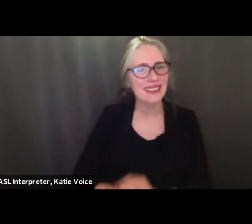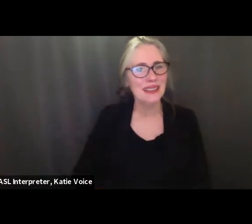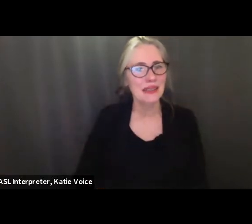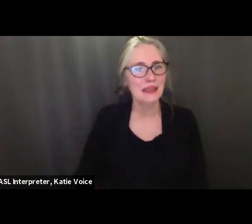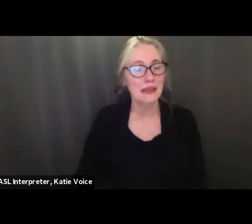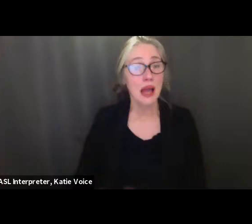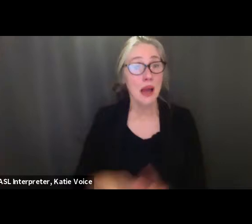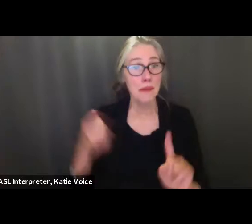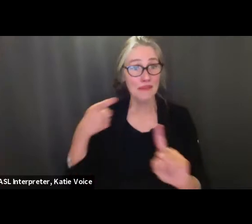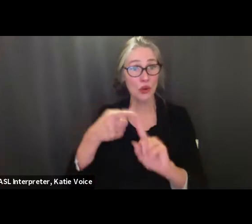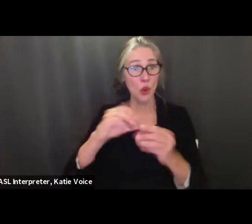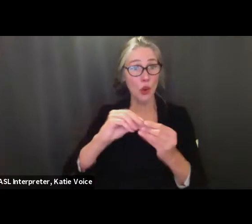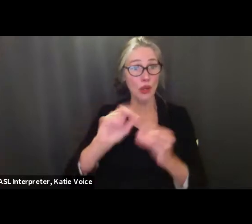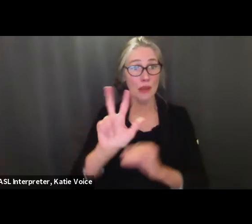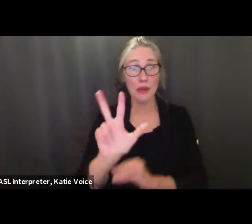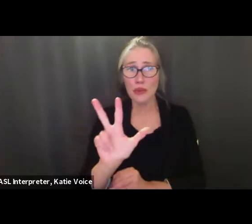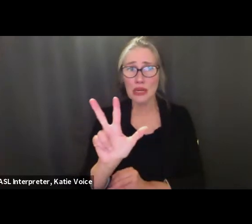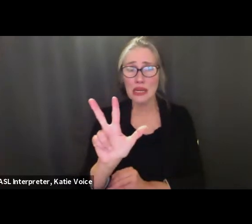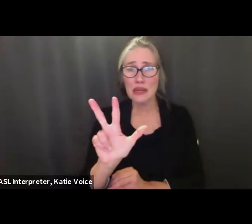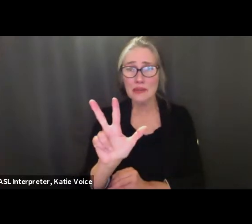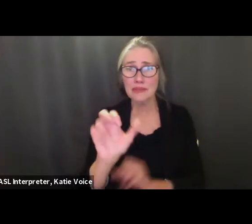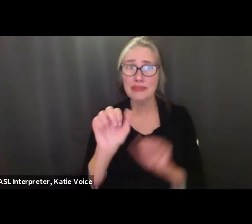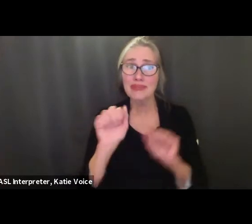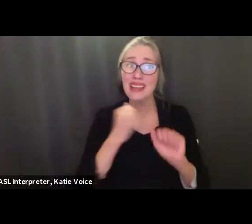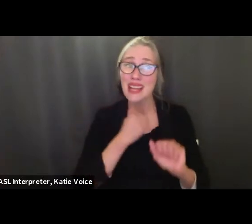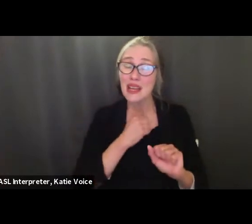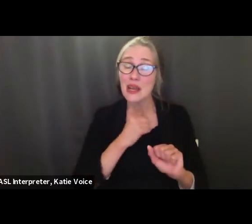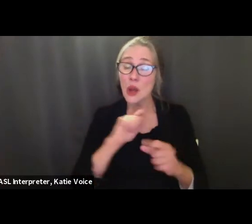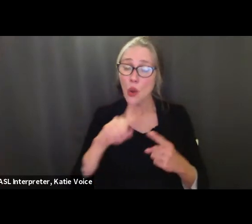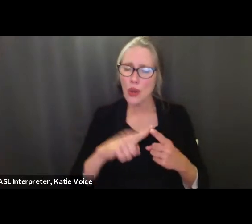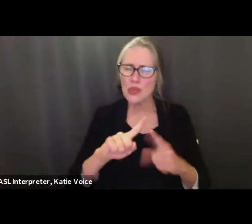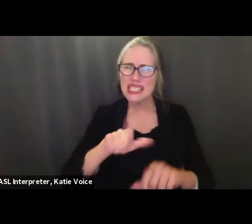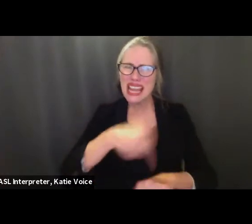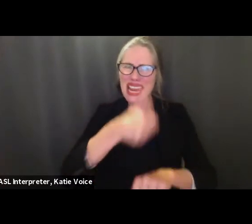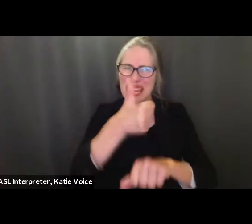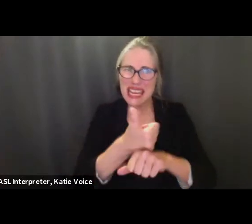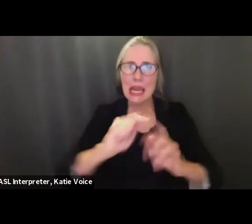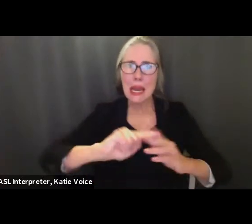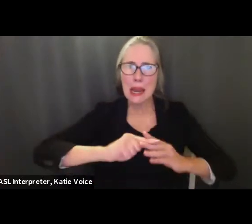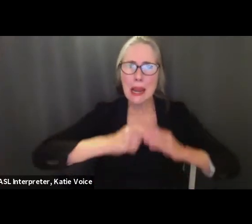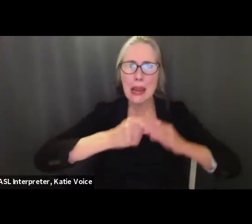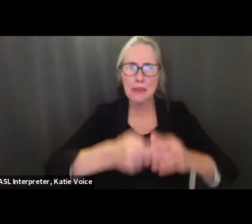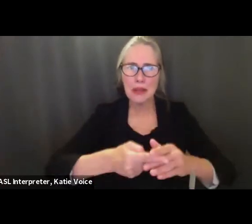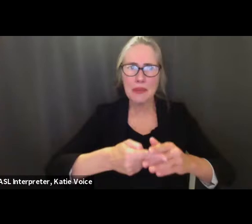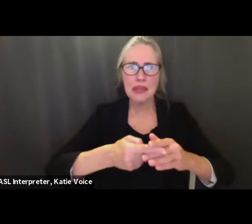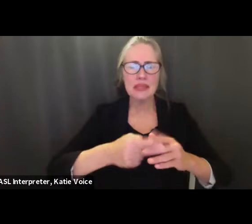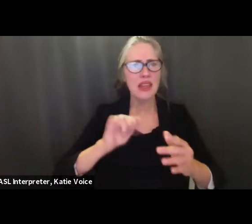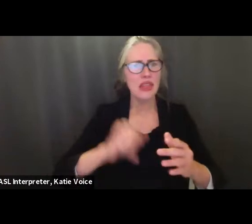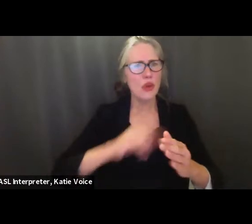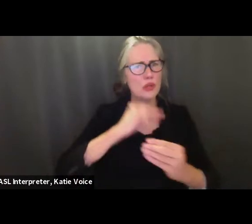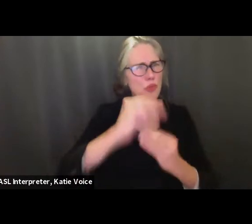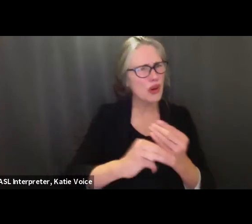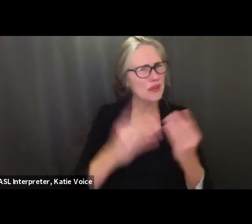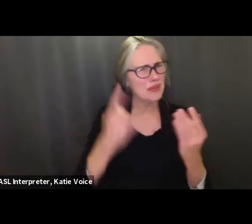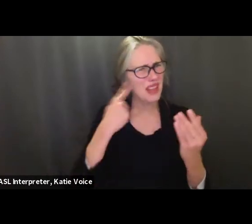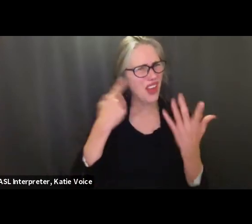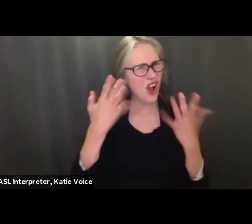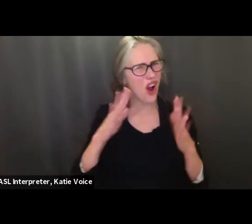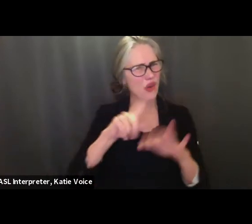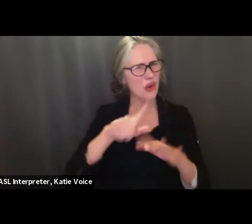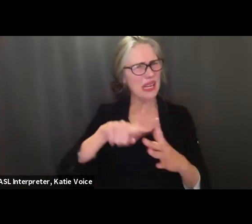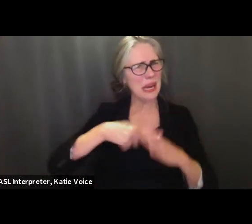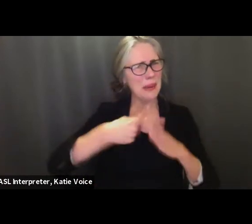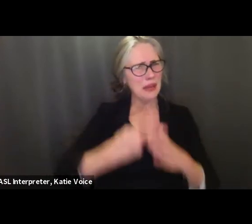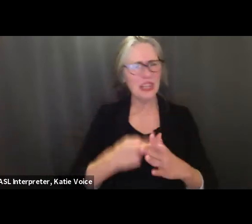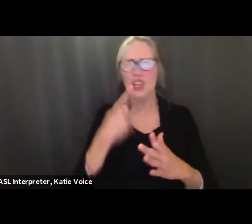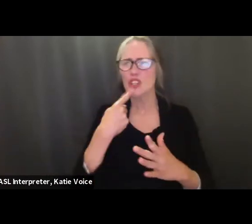goal 3, can you just talk about when we say implement AVID and PEAK programs, aren't they already implemented, or what are we doing here? Integrating